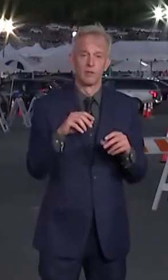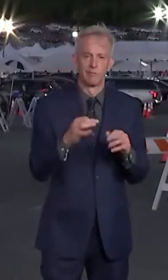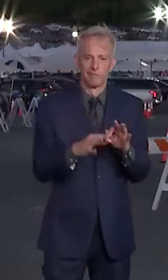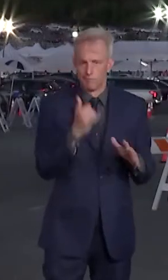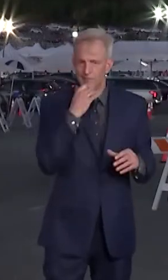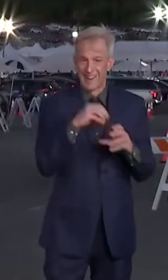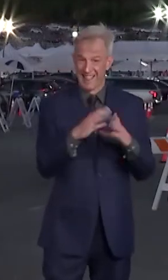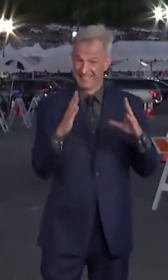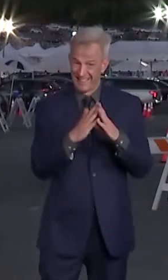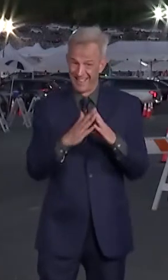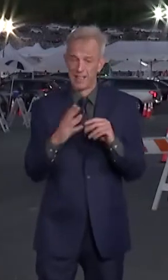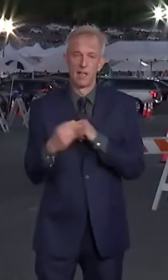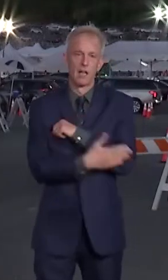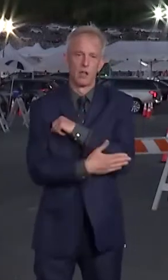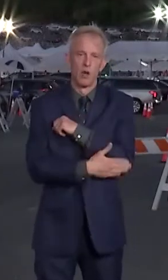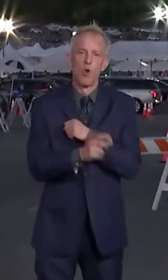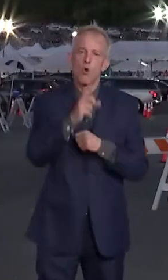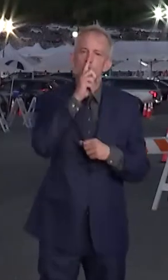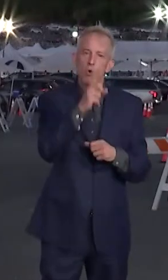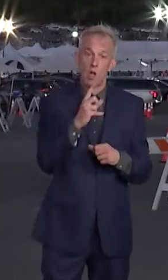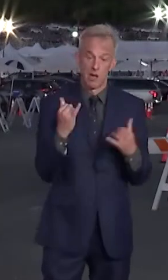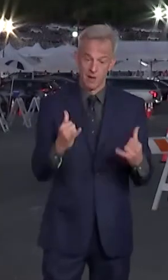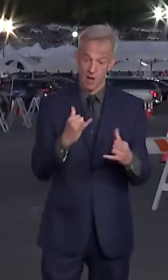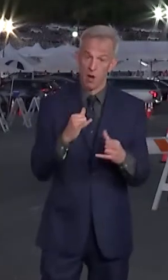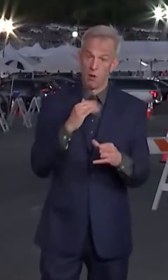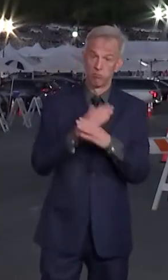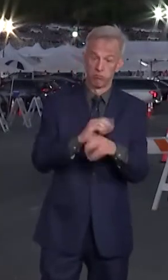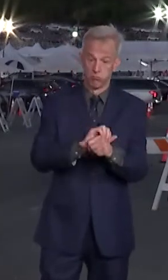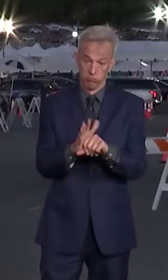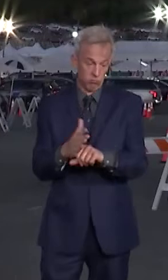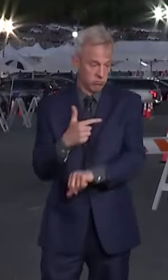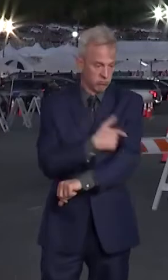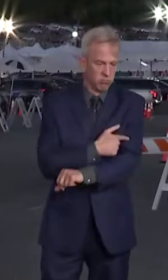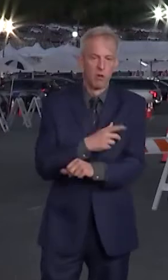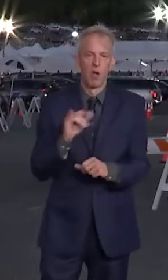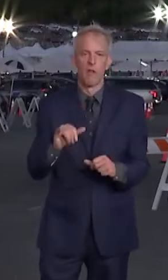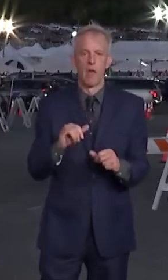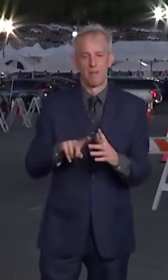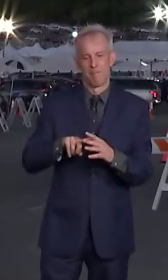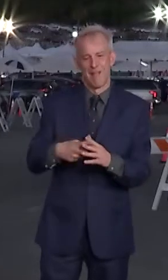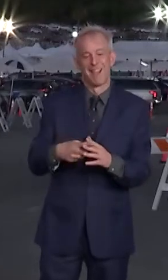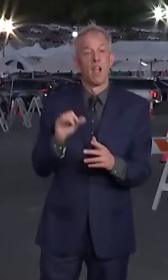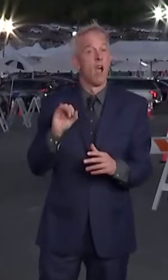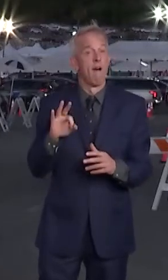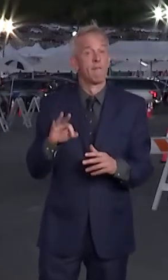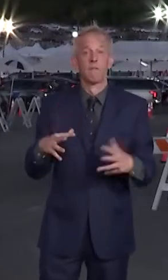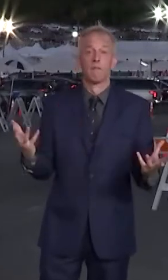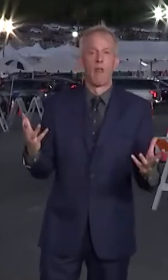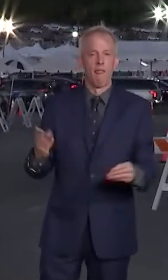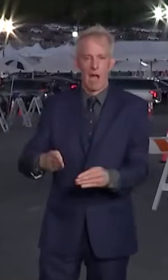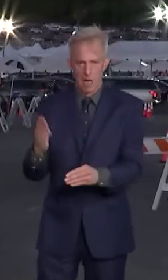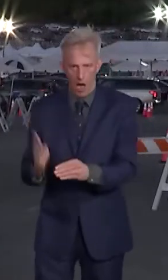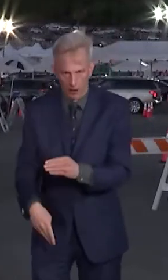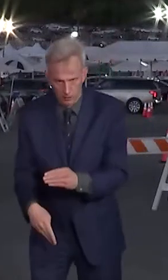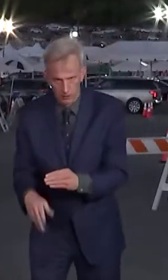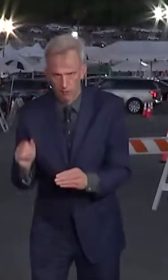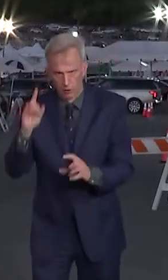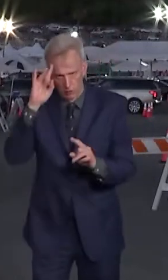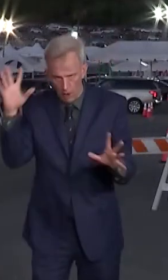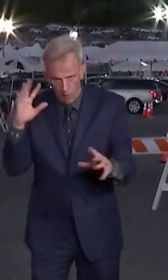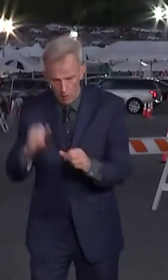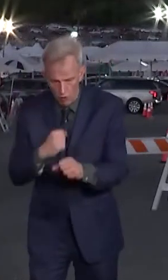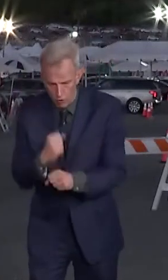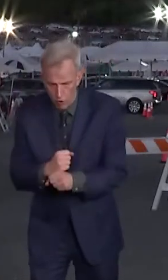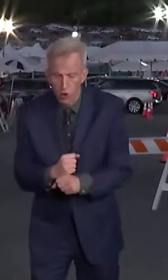the end of this terrible year that we've been living through. It is the hope about days ahead. It is a cure towards